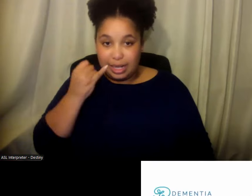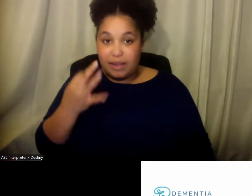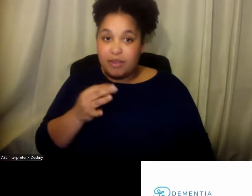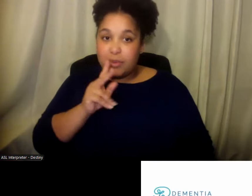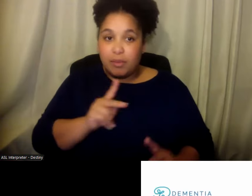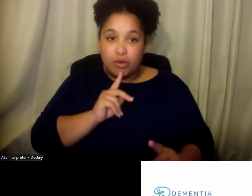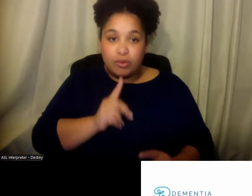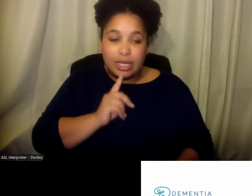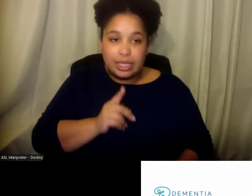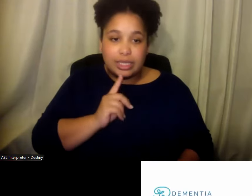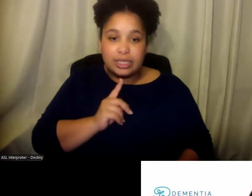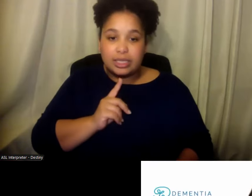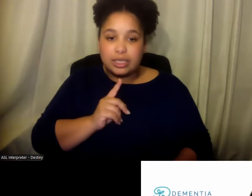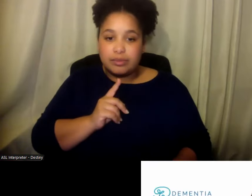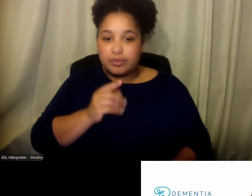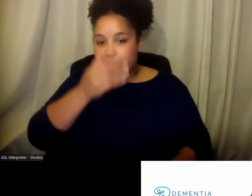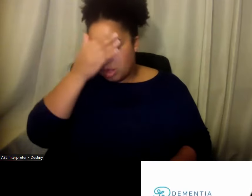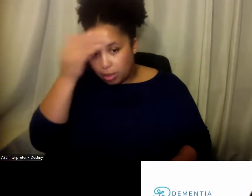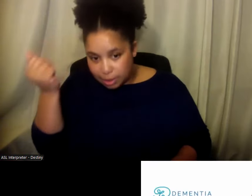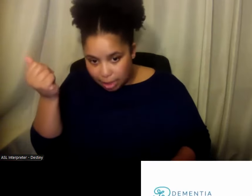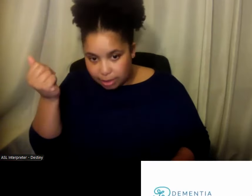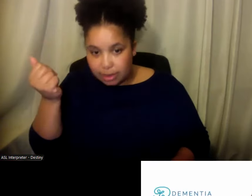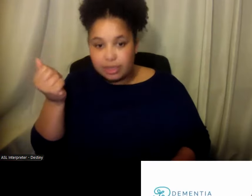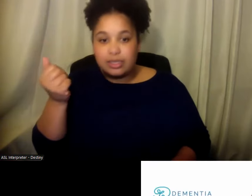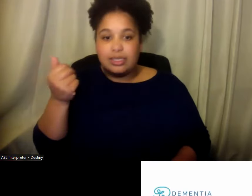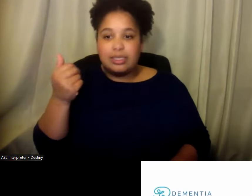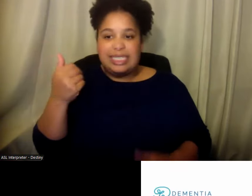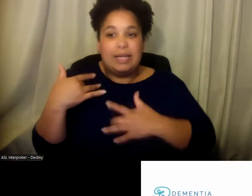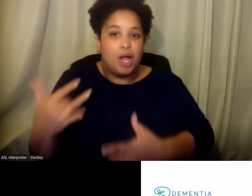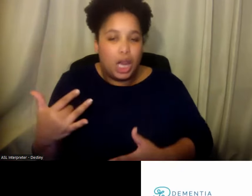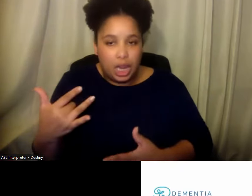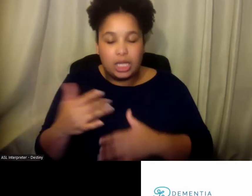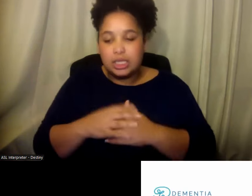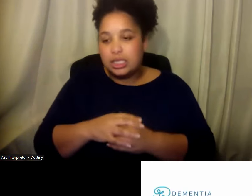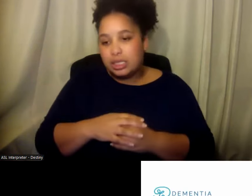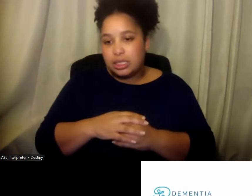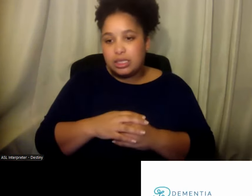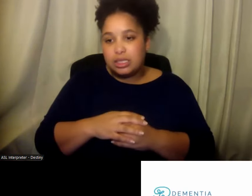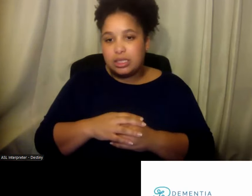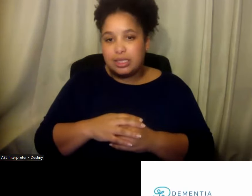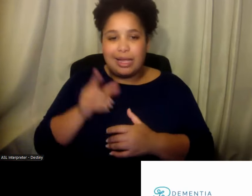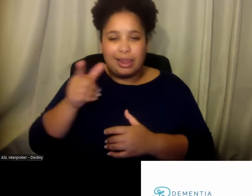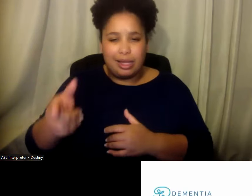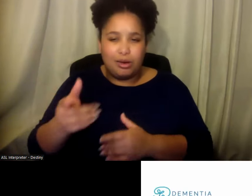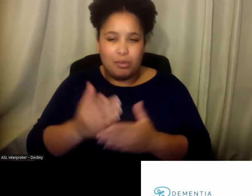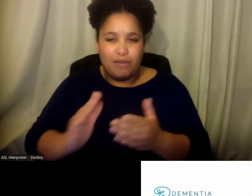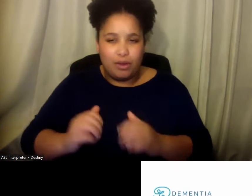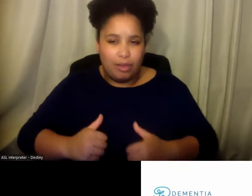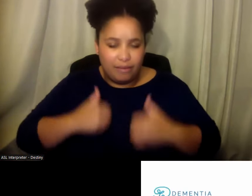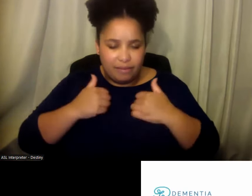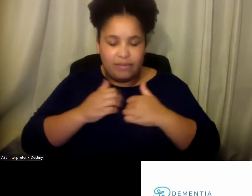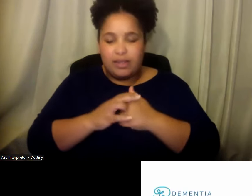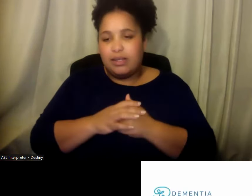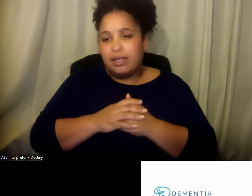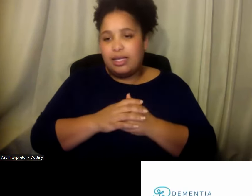really Alzheimer's typical, and especially in later life, that I